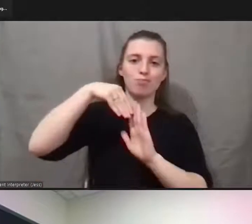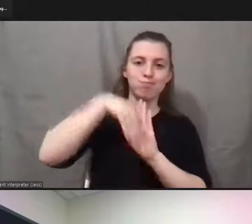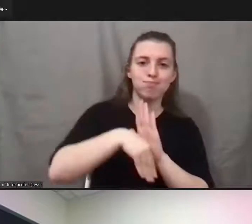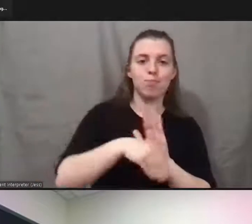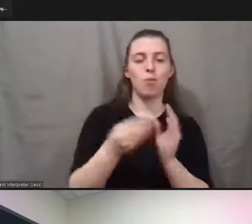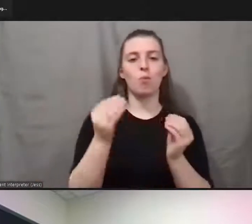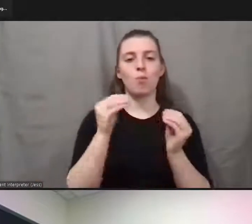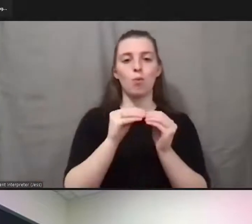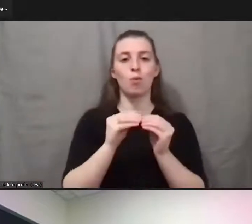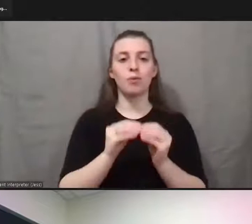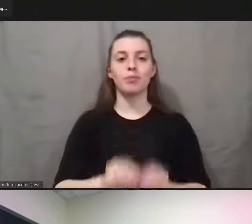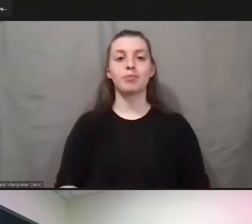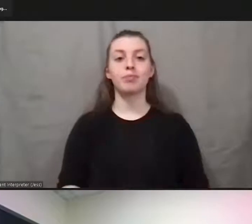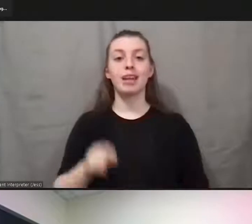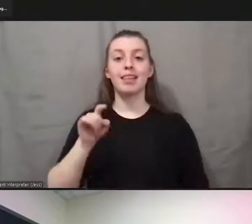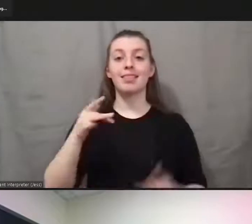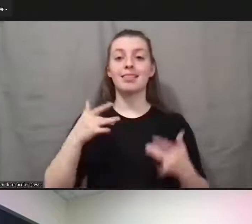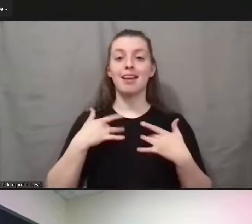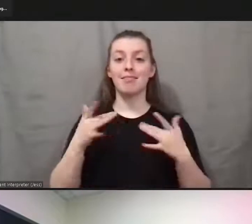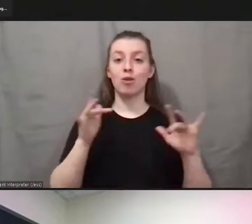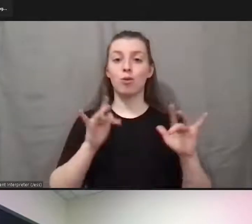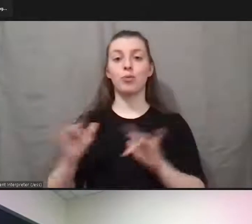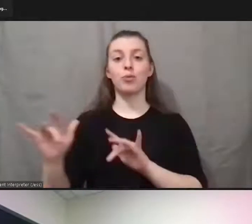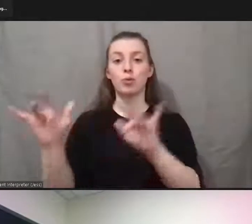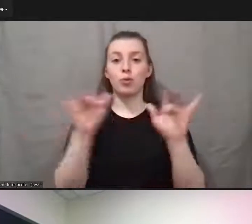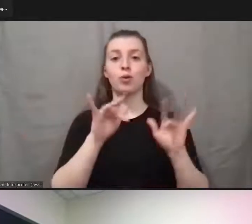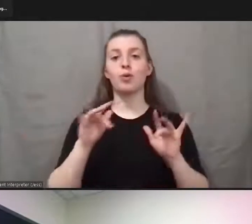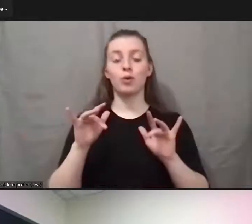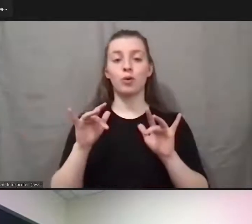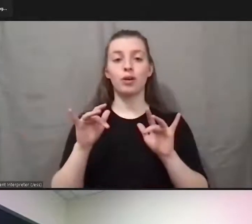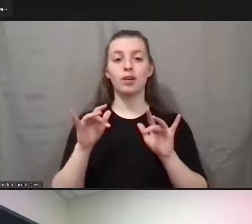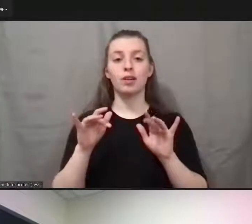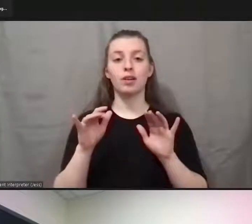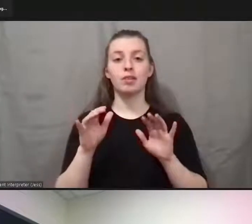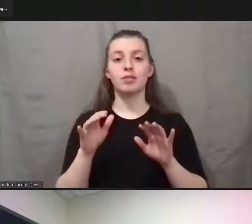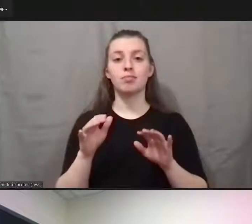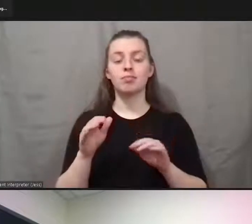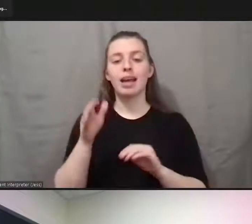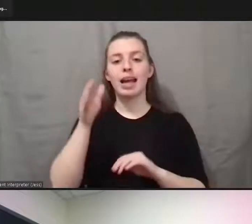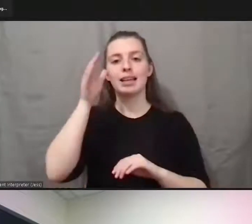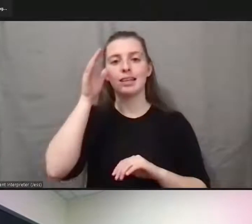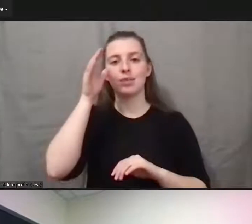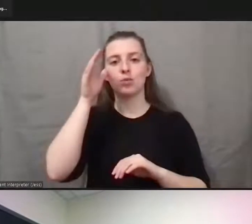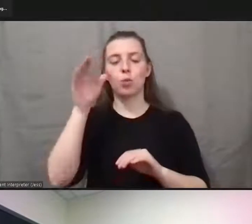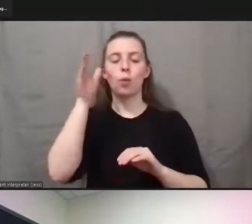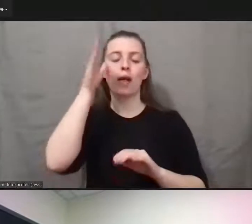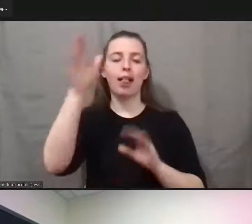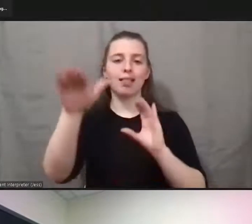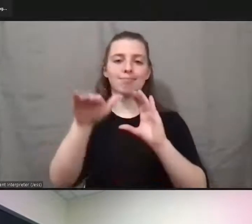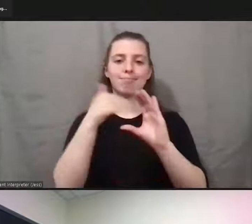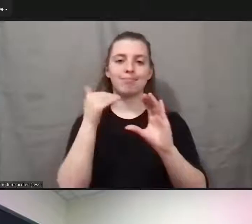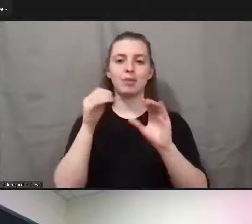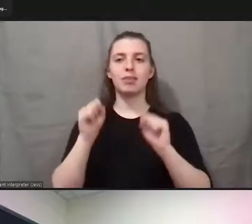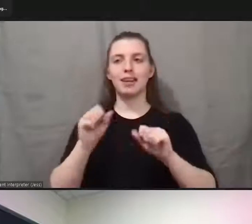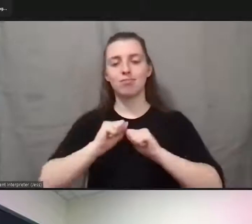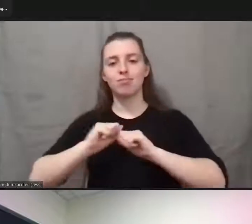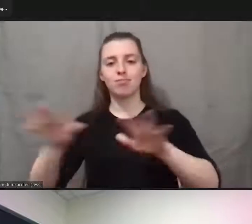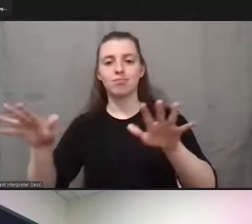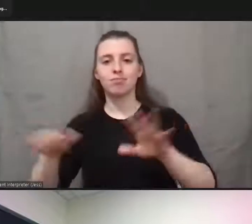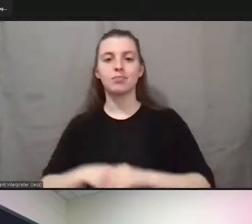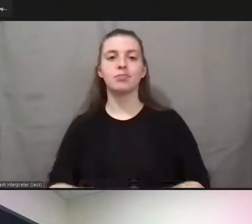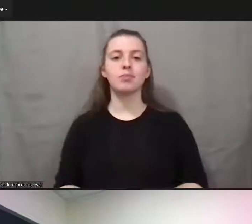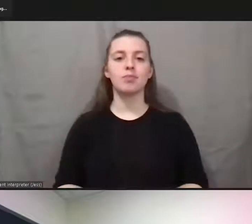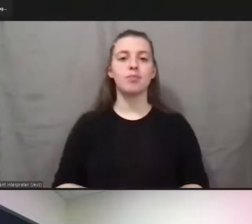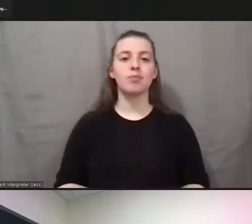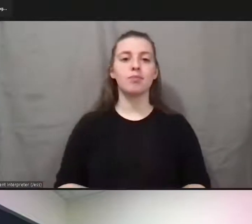been recorded and will be made available to all attendees, and then you can forward it as well. And if you would like more information,